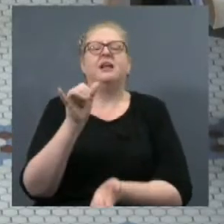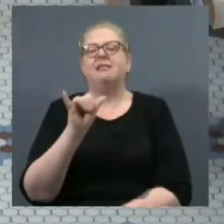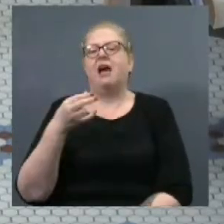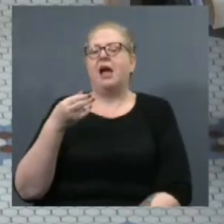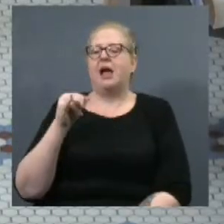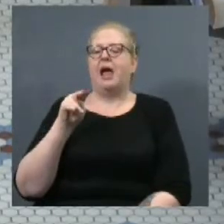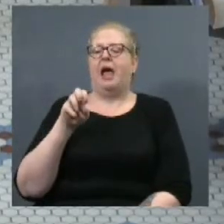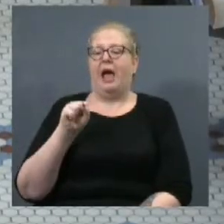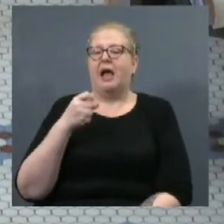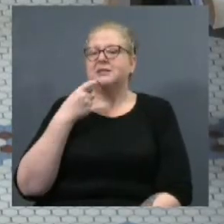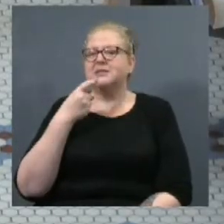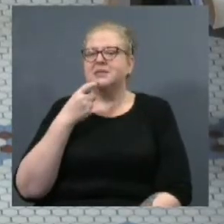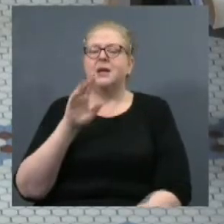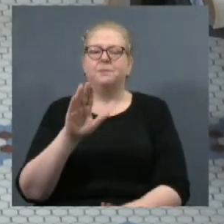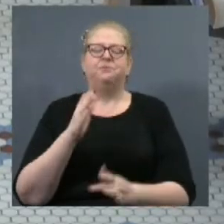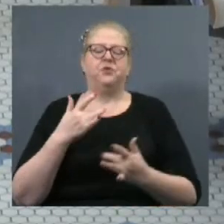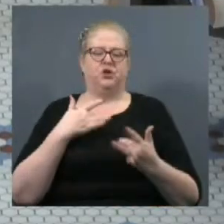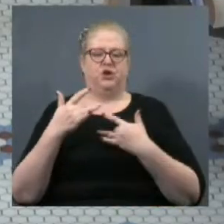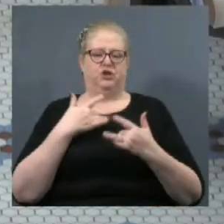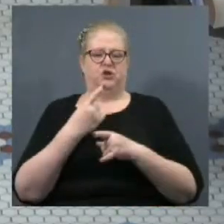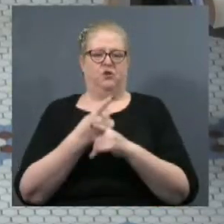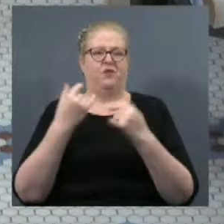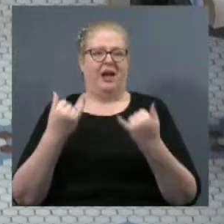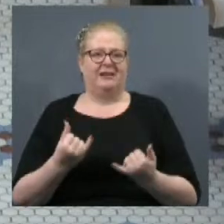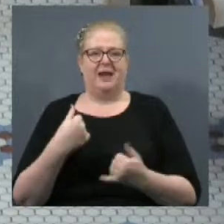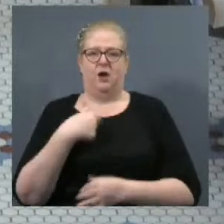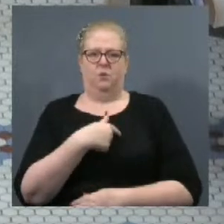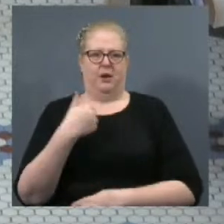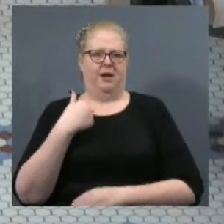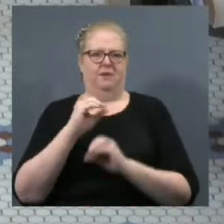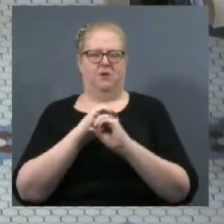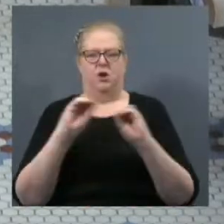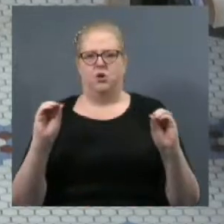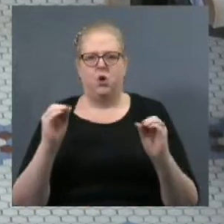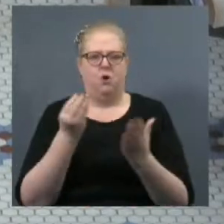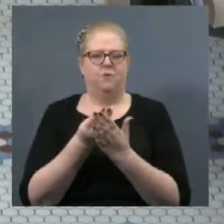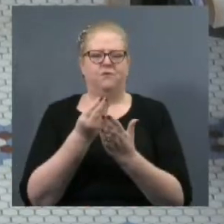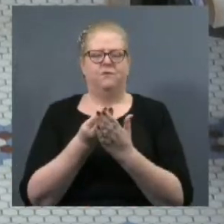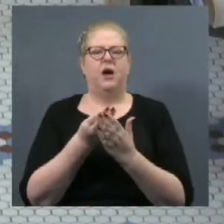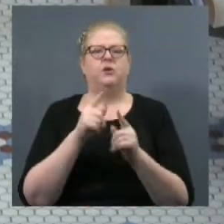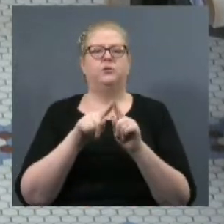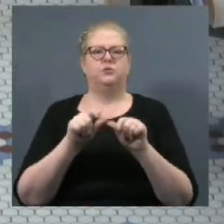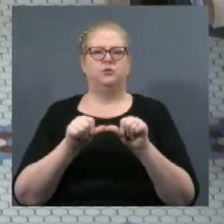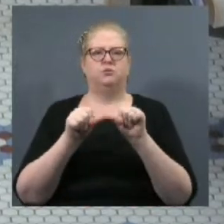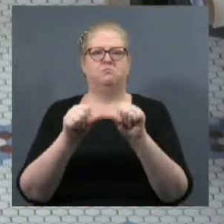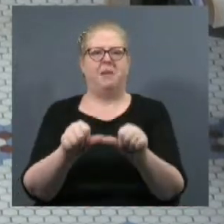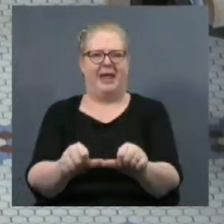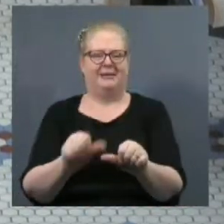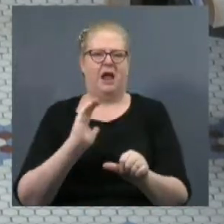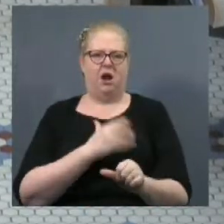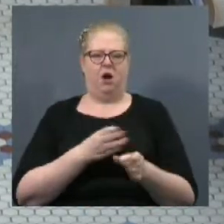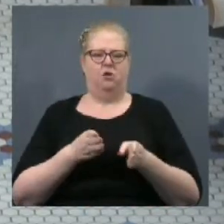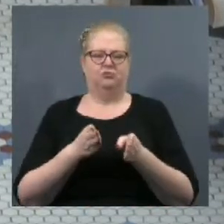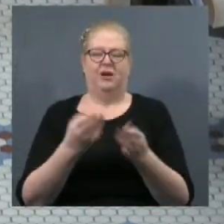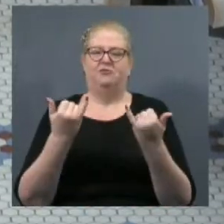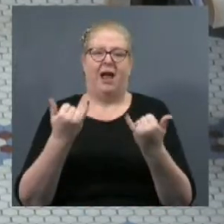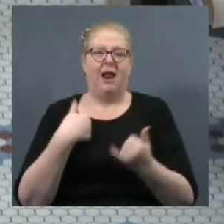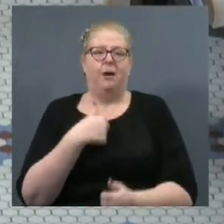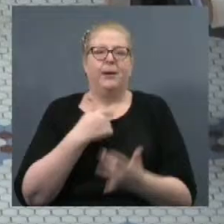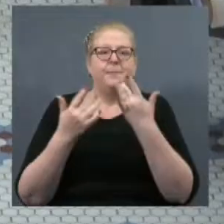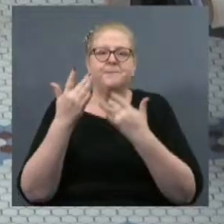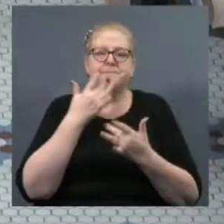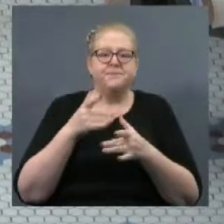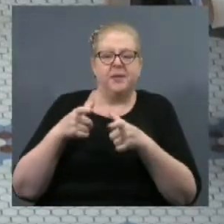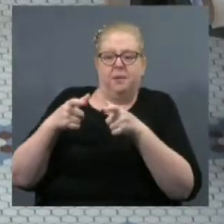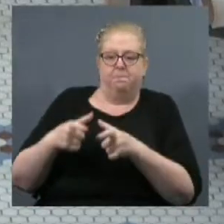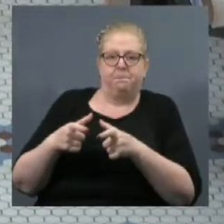the concern is we don't have any funding for maintaining our streets. Right. So all we do right now is fill potholes or patch some